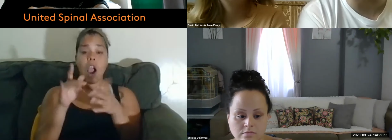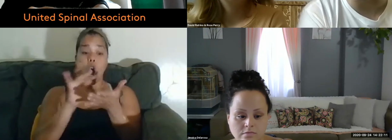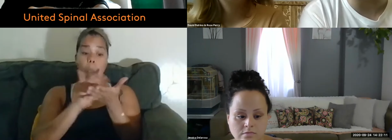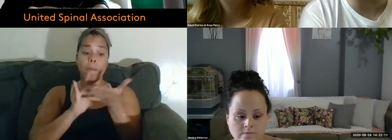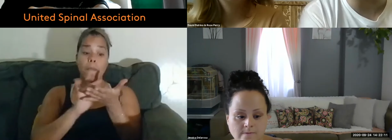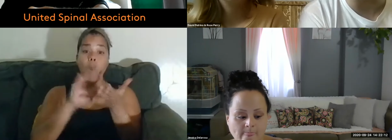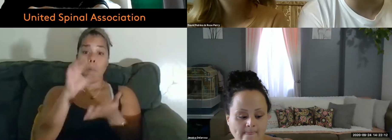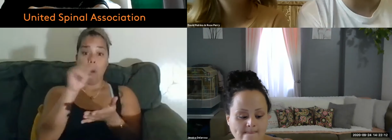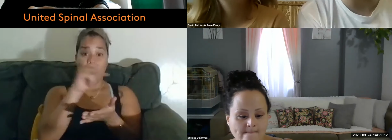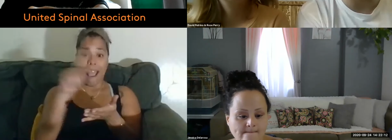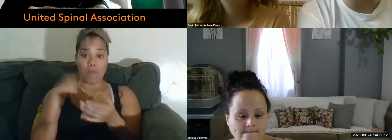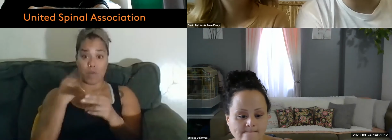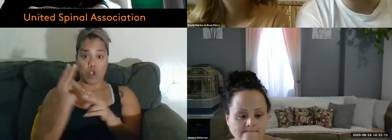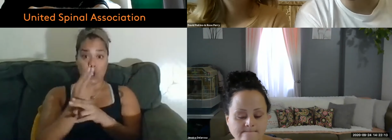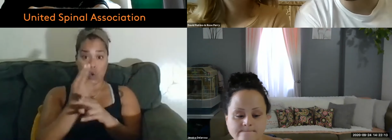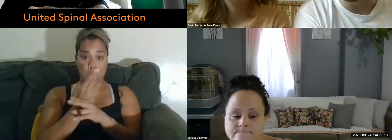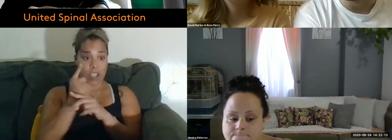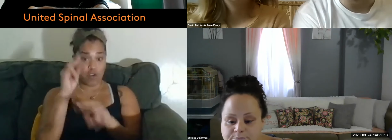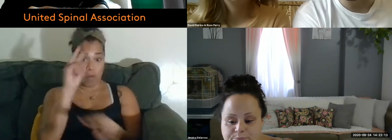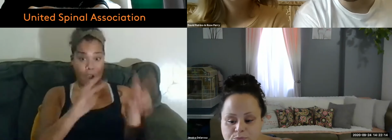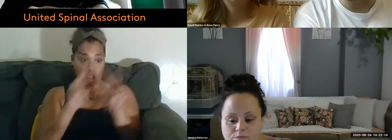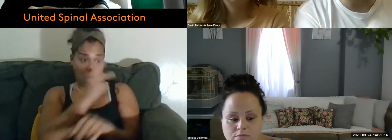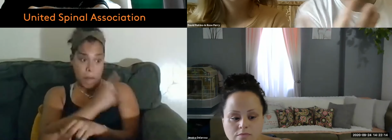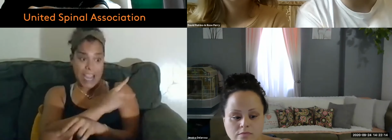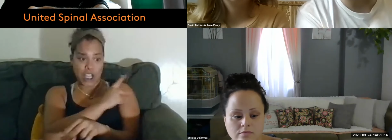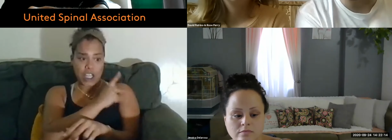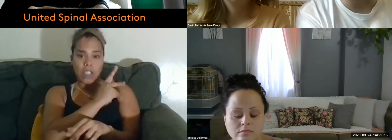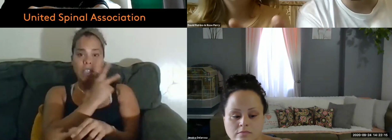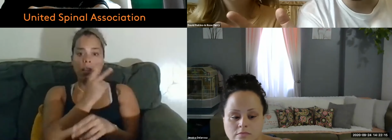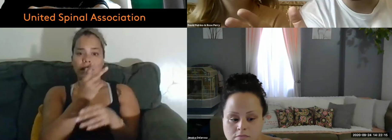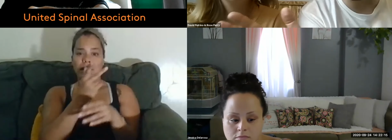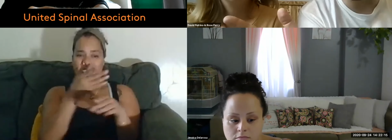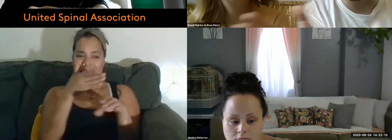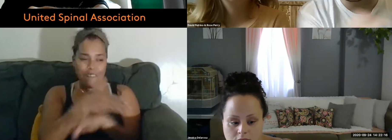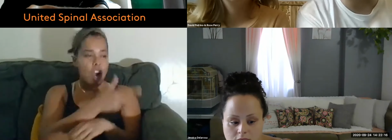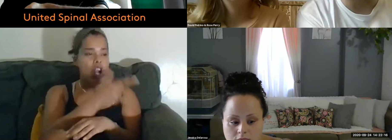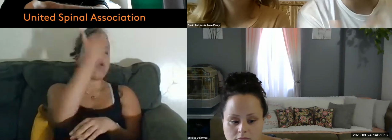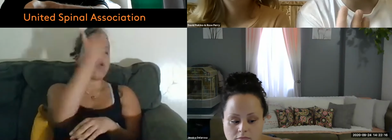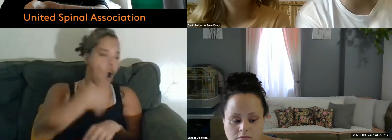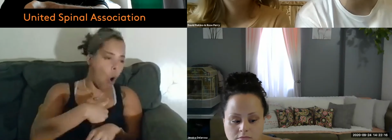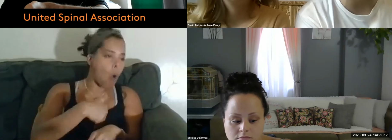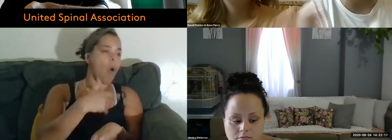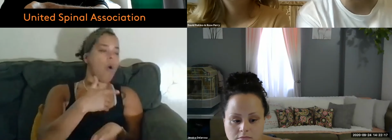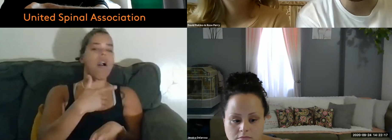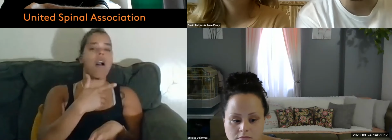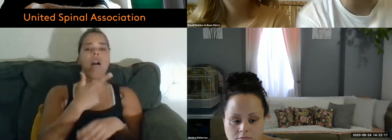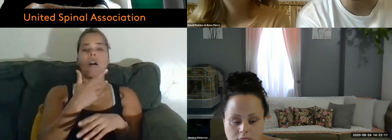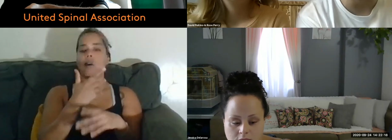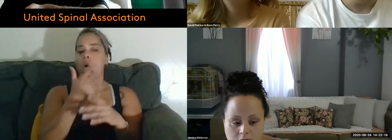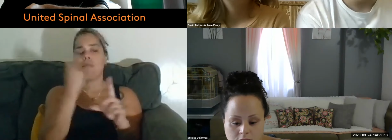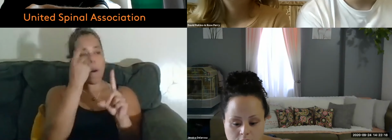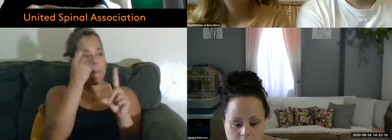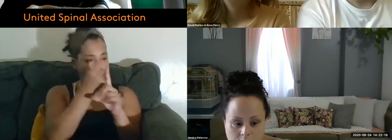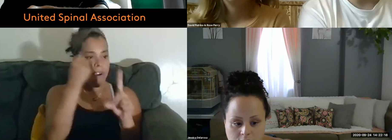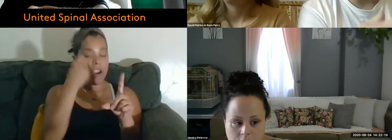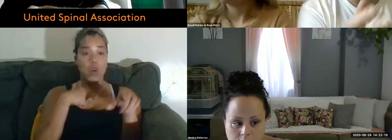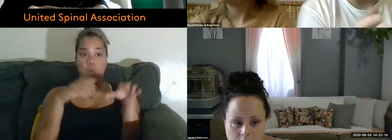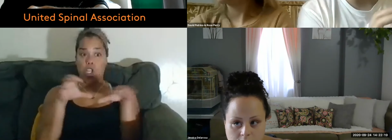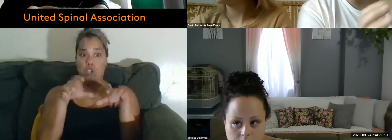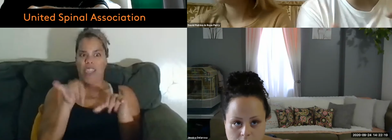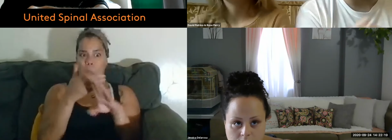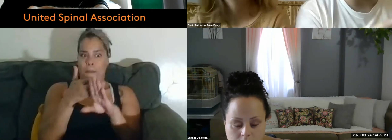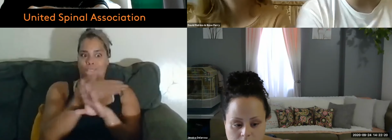monitor stroke patients and make sure that they were healthy after their stroke. And this is something that we were doing pre-pandemic.